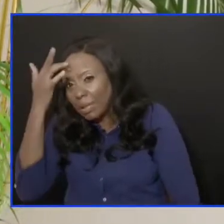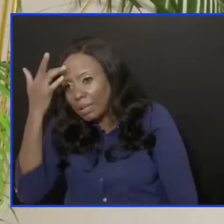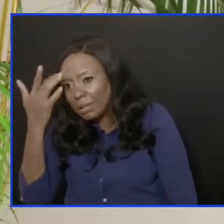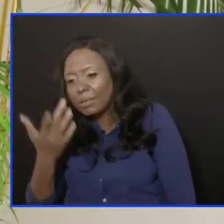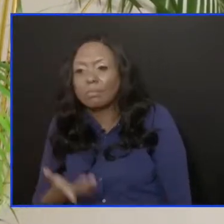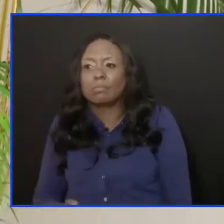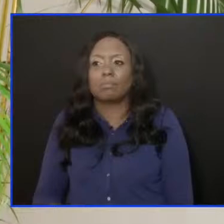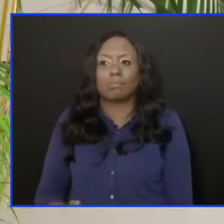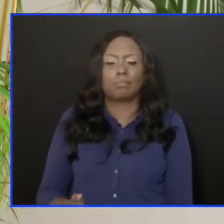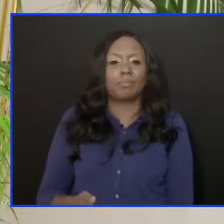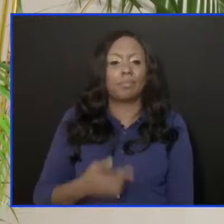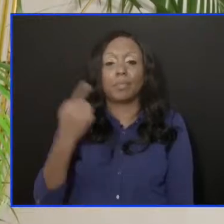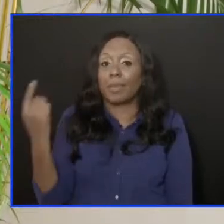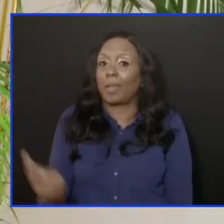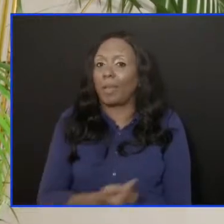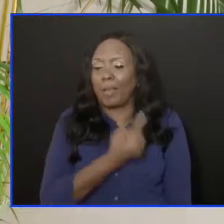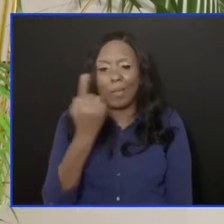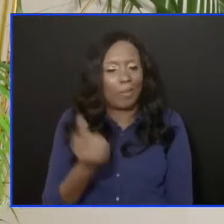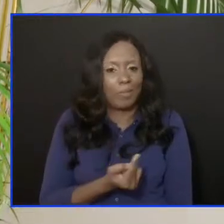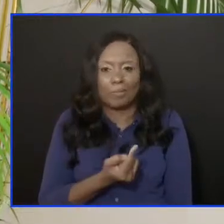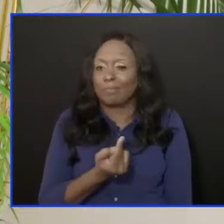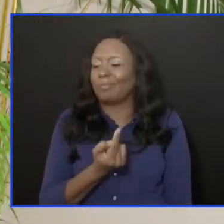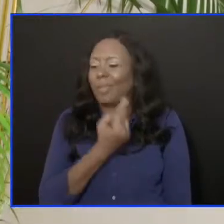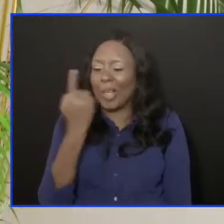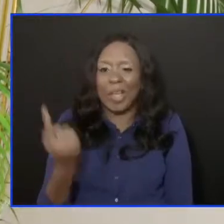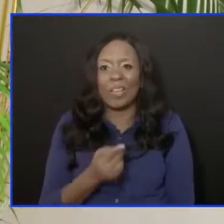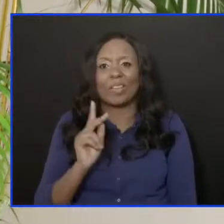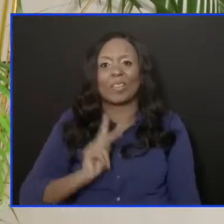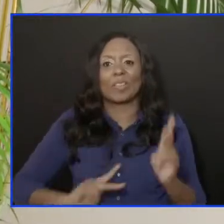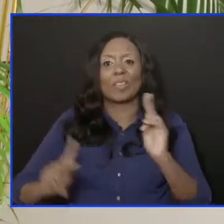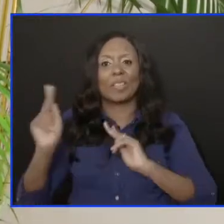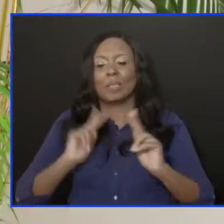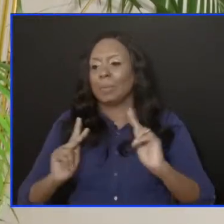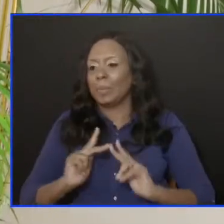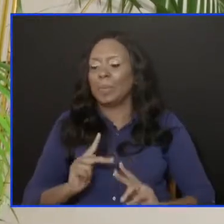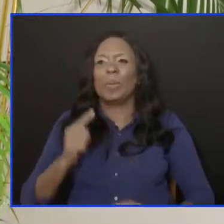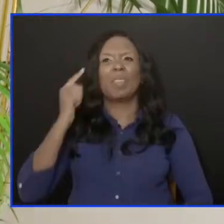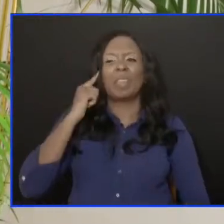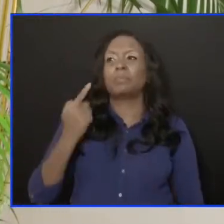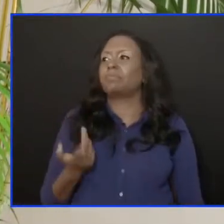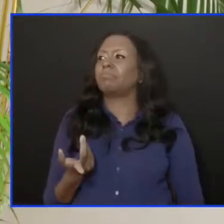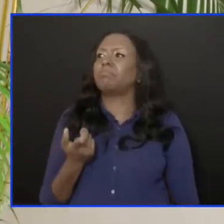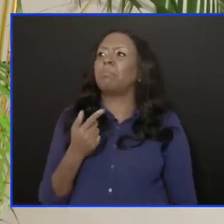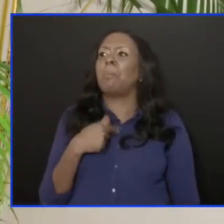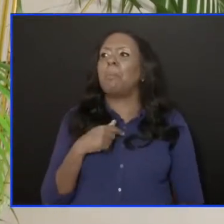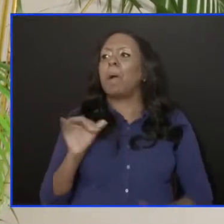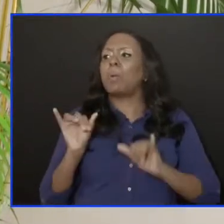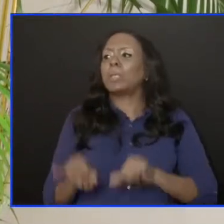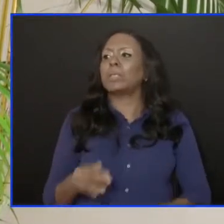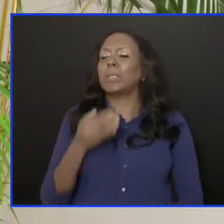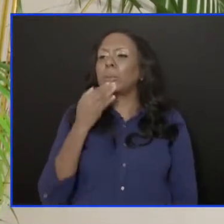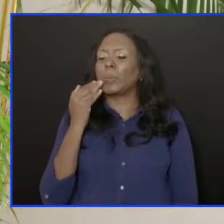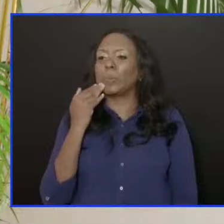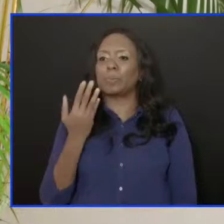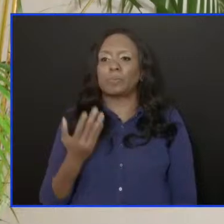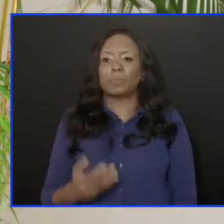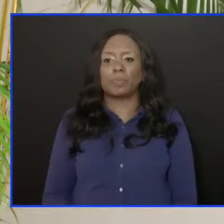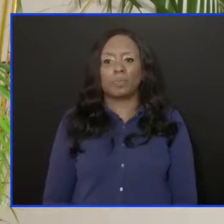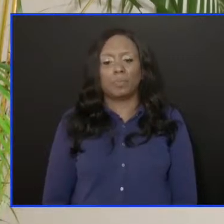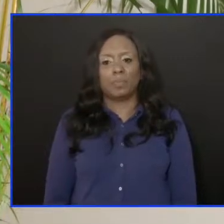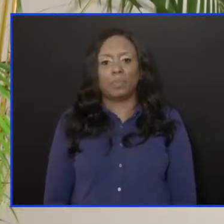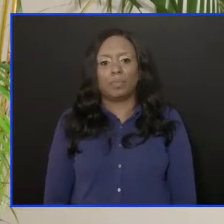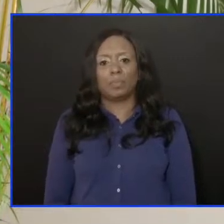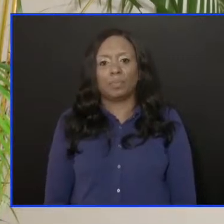will always be a few persons who will not try to comply. And although we have had thousands